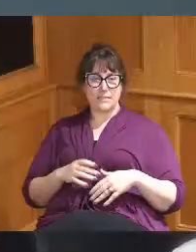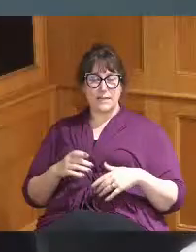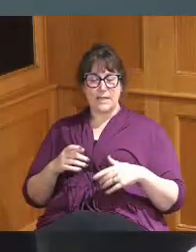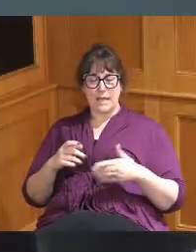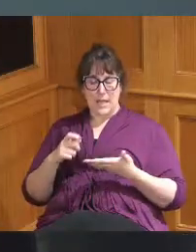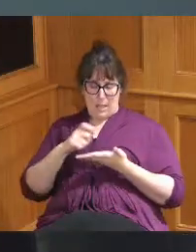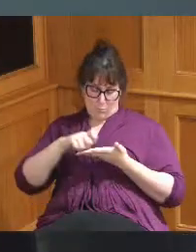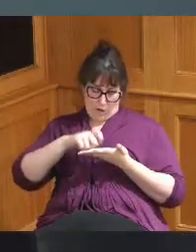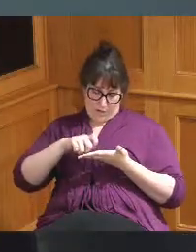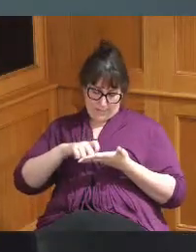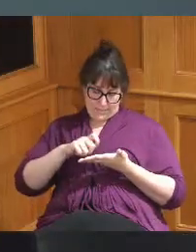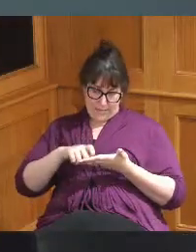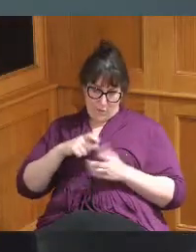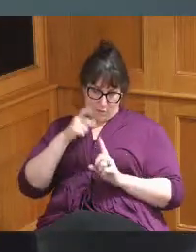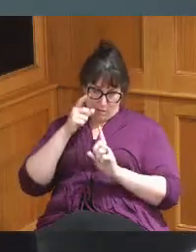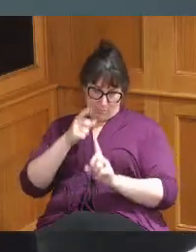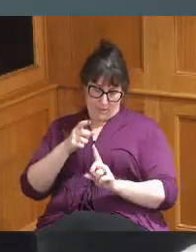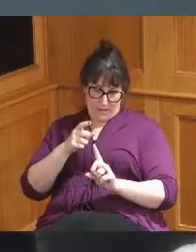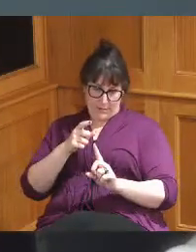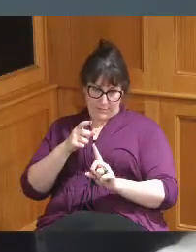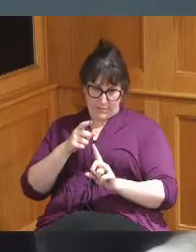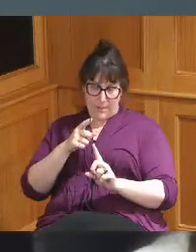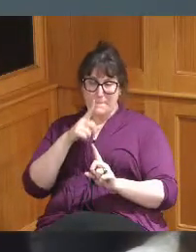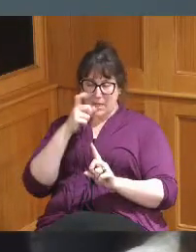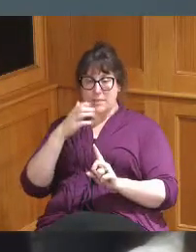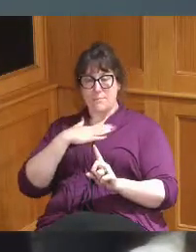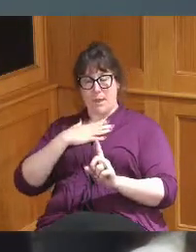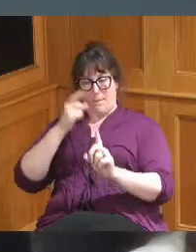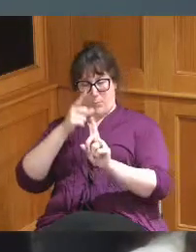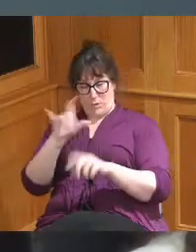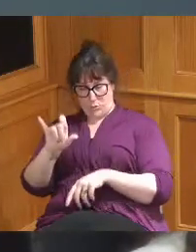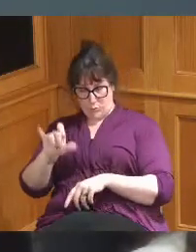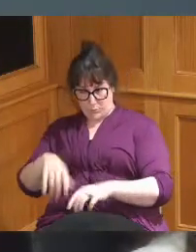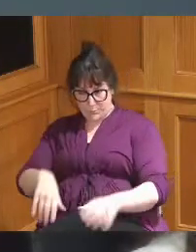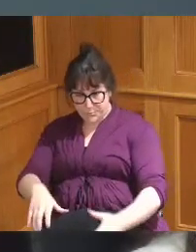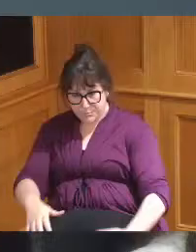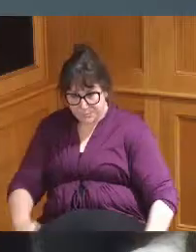down, main contributing factor, because that's going to be one of my points.